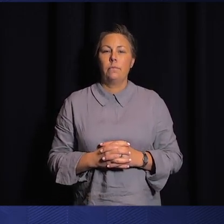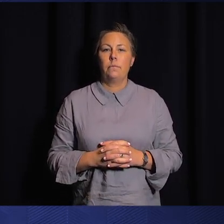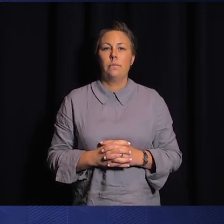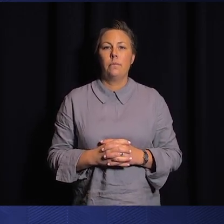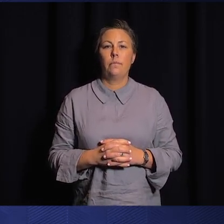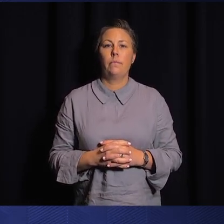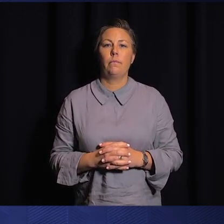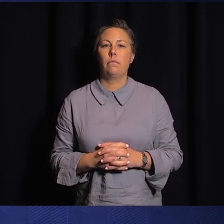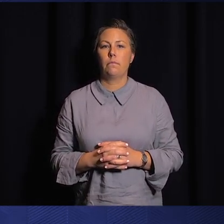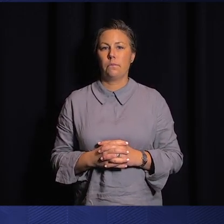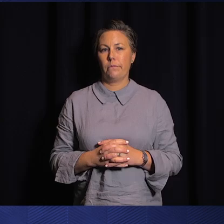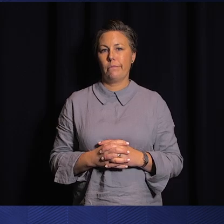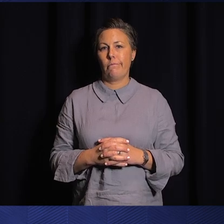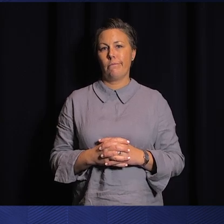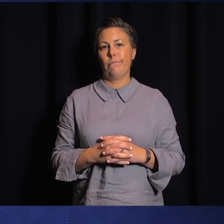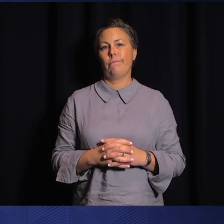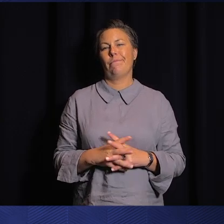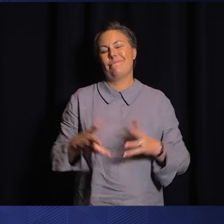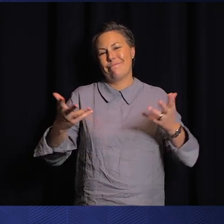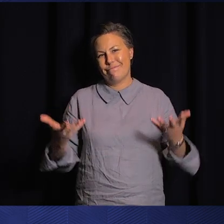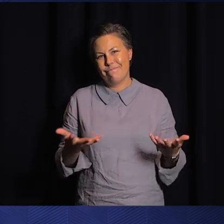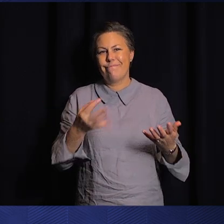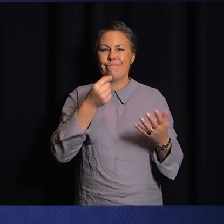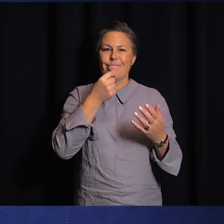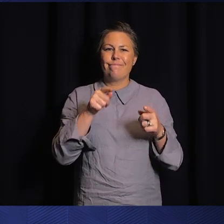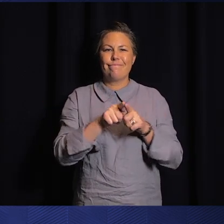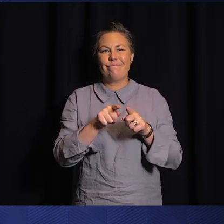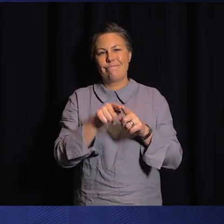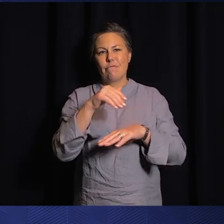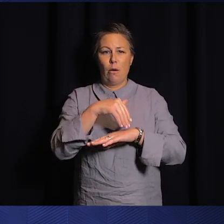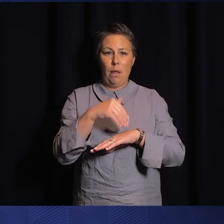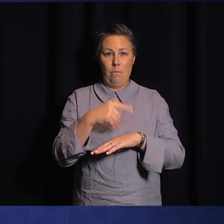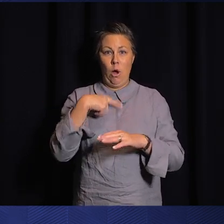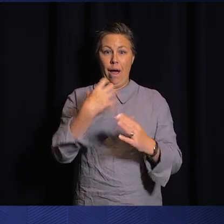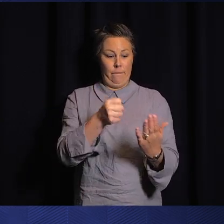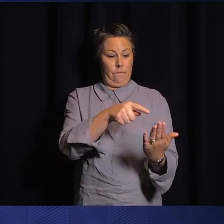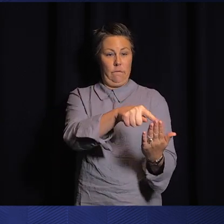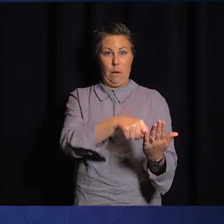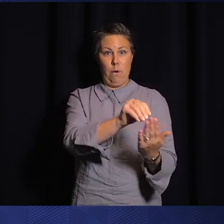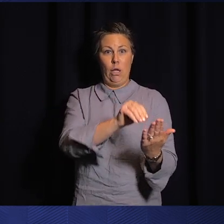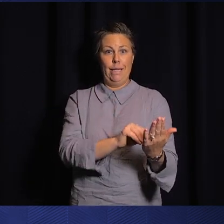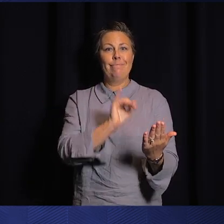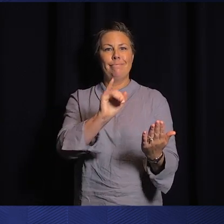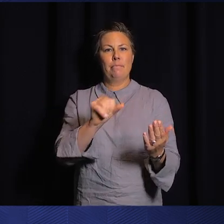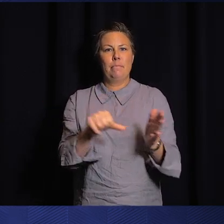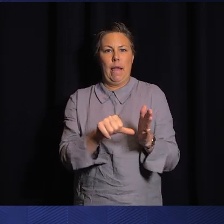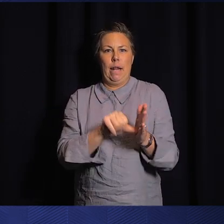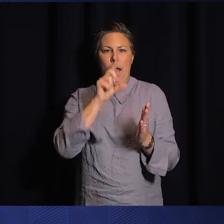same problem with other places where funding is on limitation. We have the policy, but